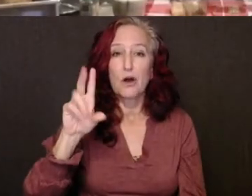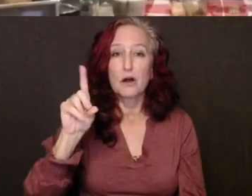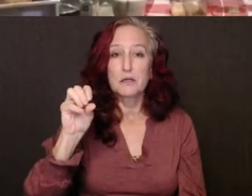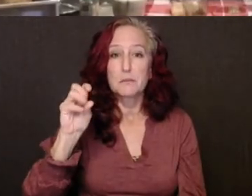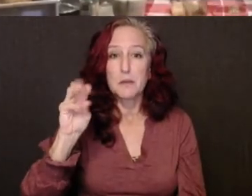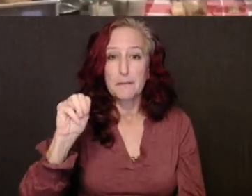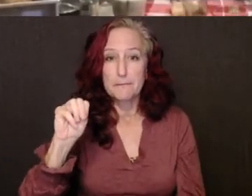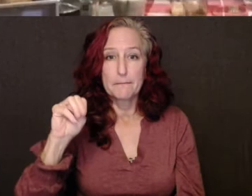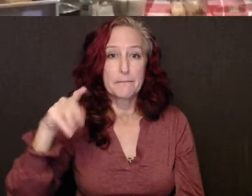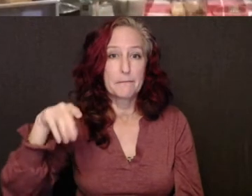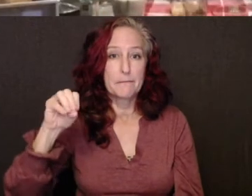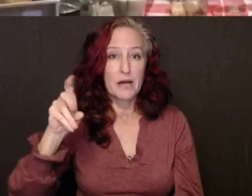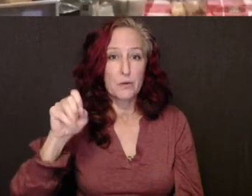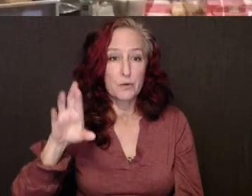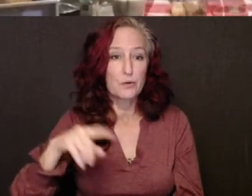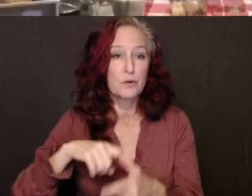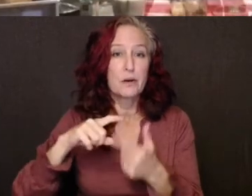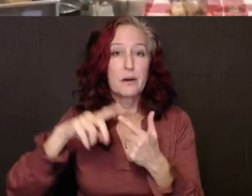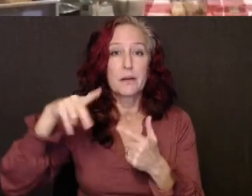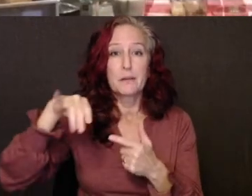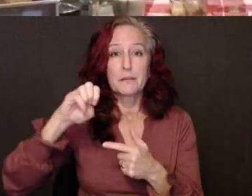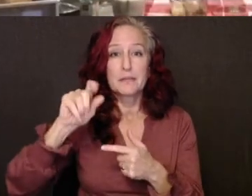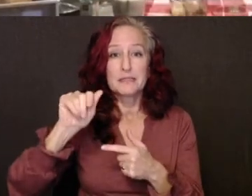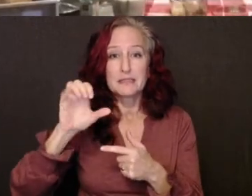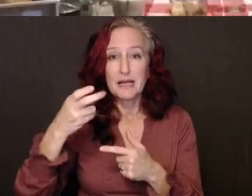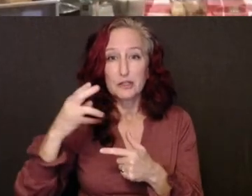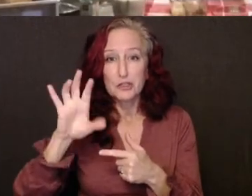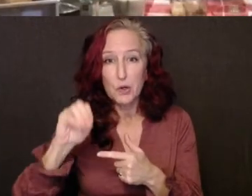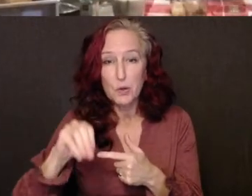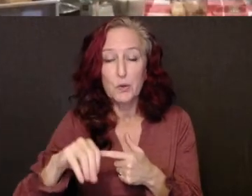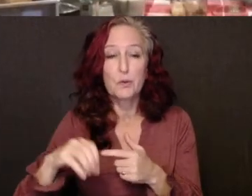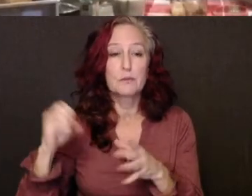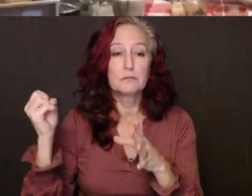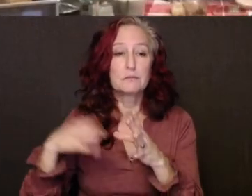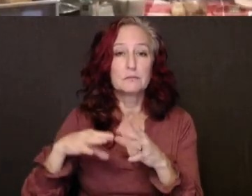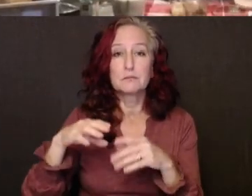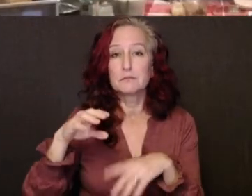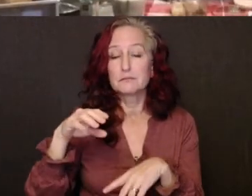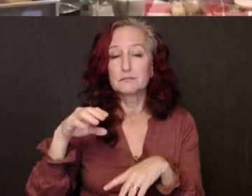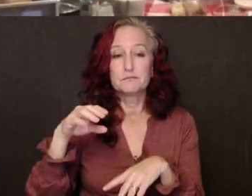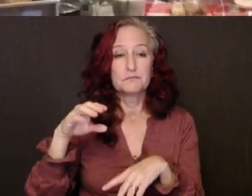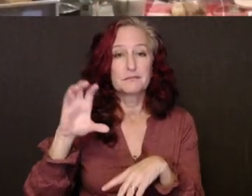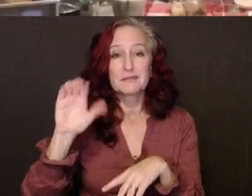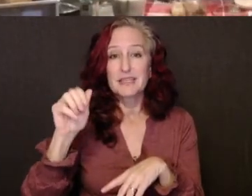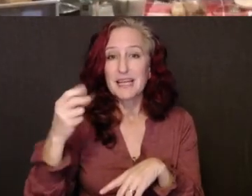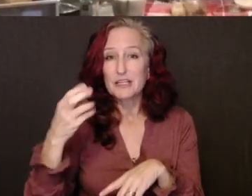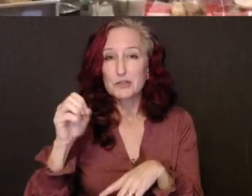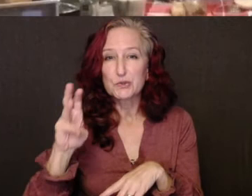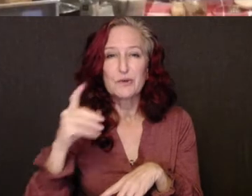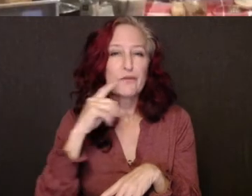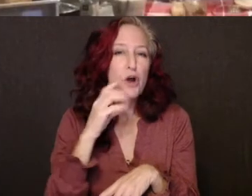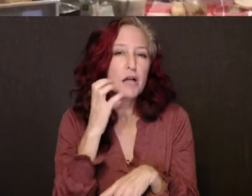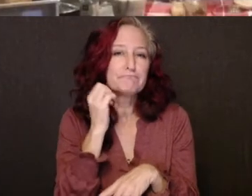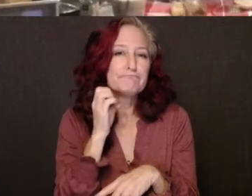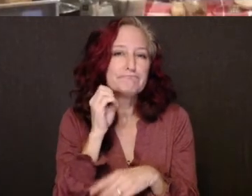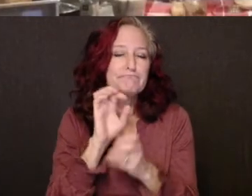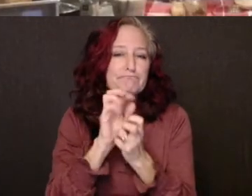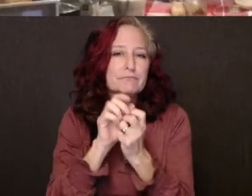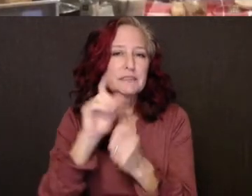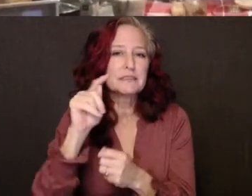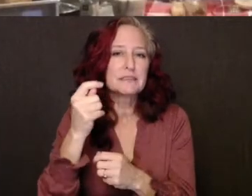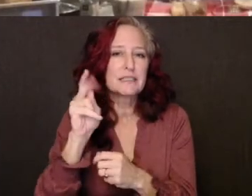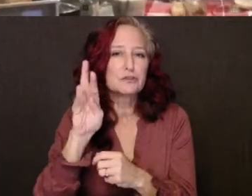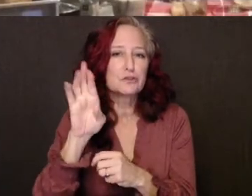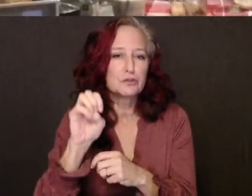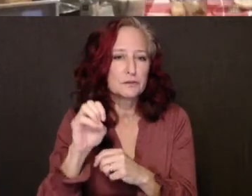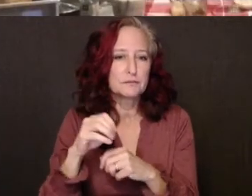brown sugar, coconut sugar, whatever works. And so you put that in, mix it up. If you wanted to eat this